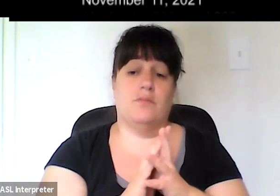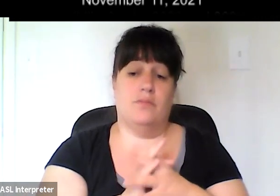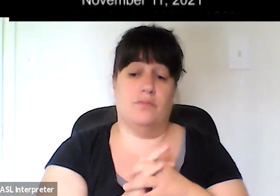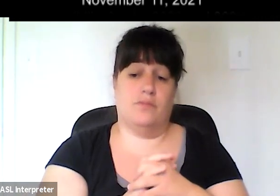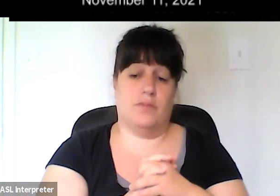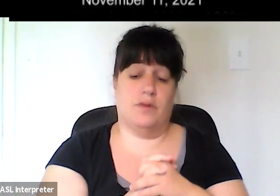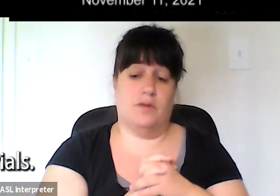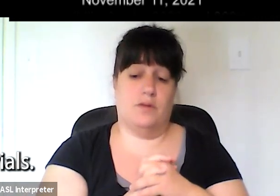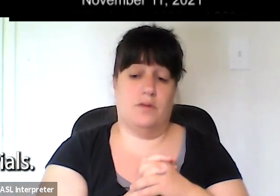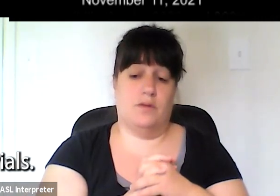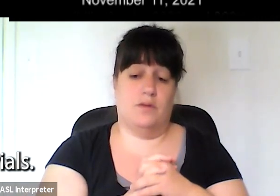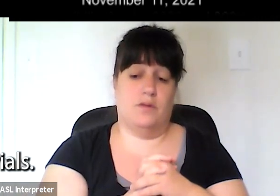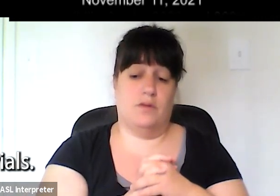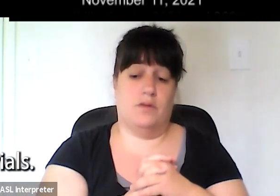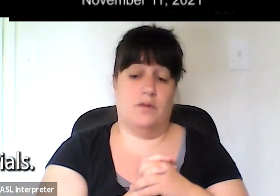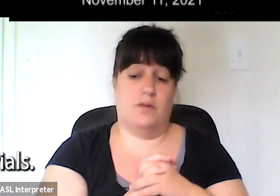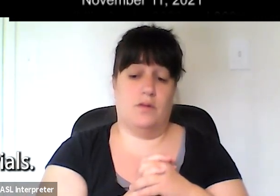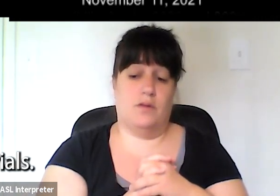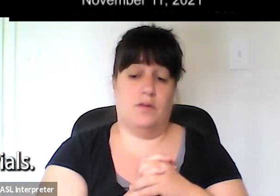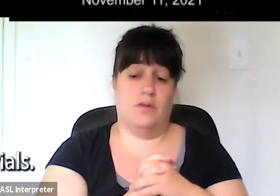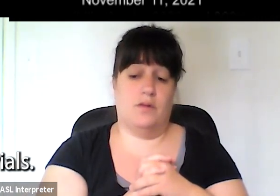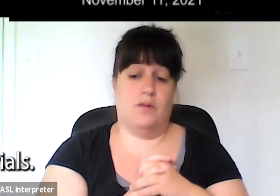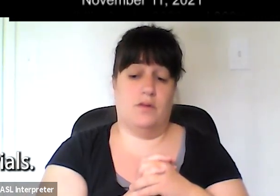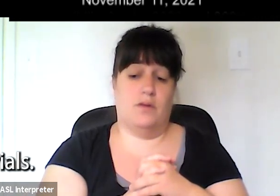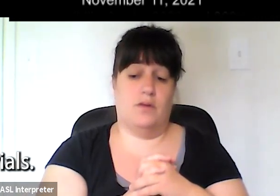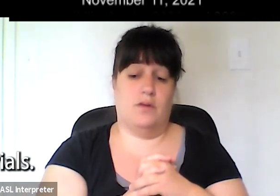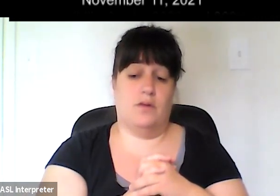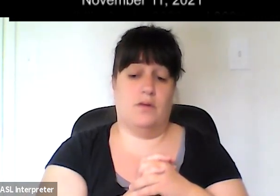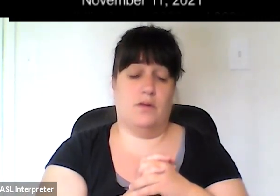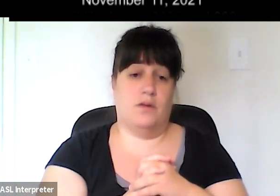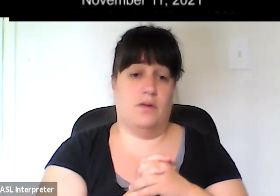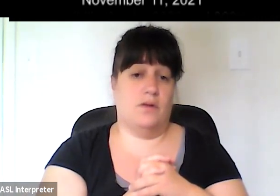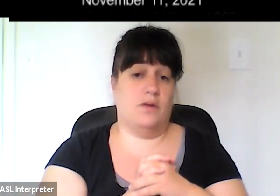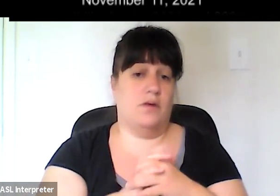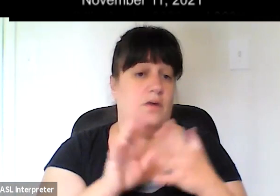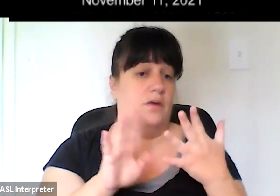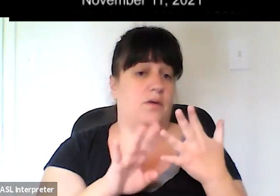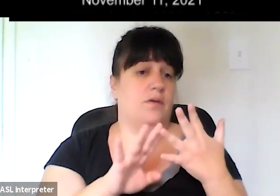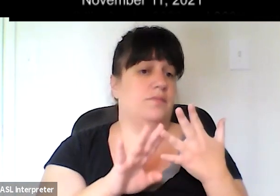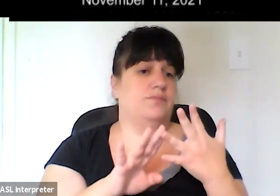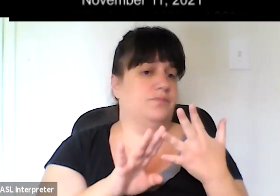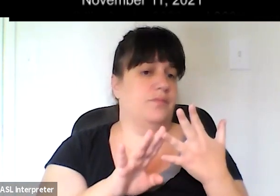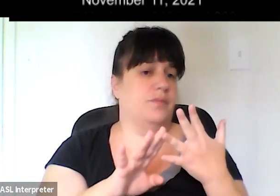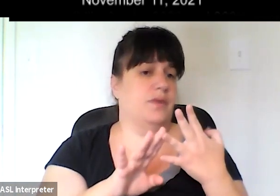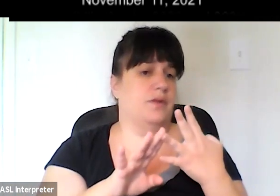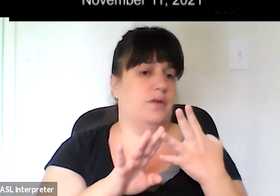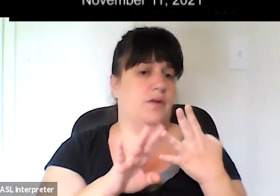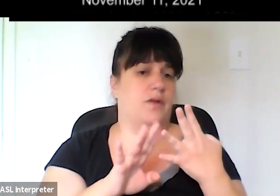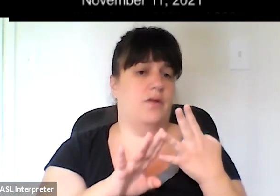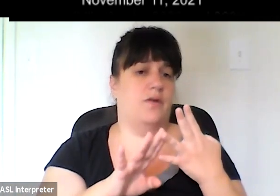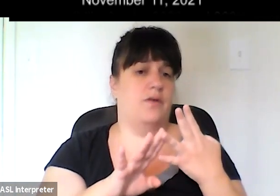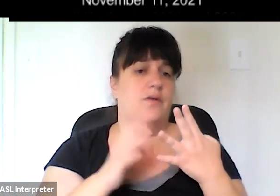and thirdly would be to develop cheaper and more accessible learning materials. Again, India struggles a lot with the rural sector